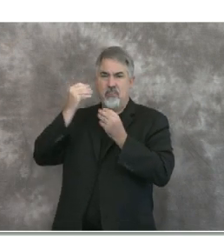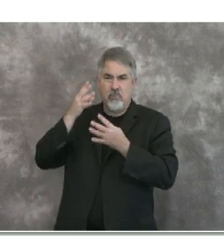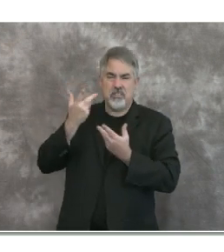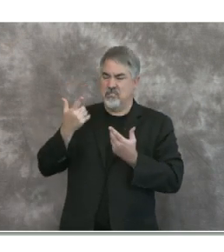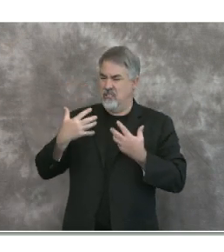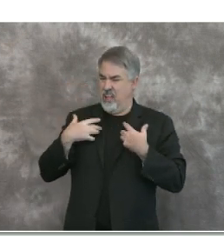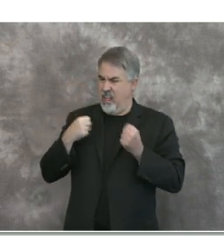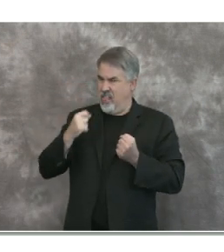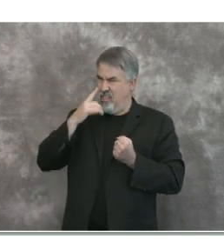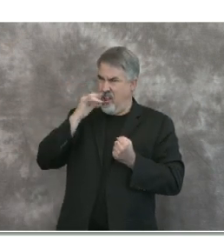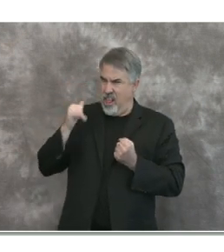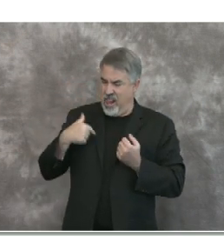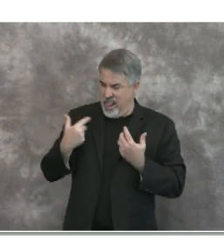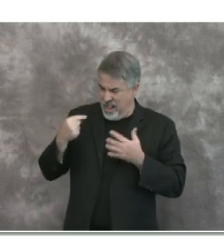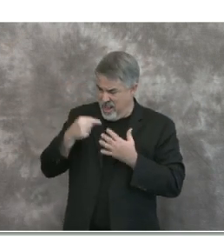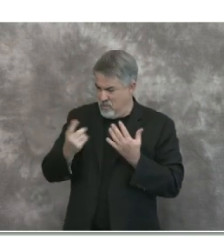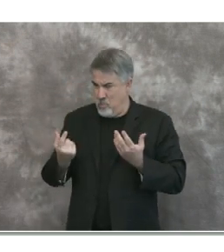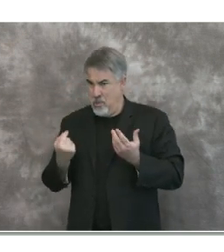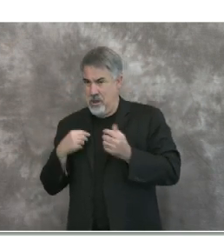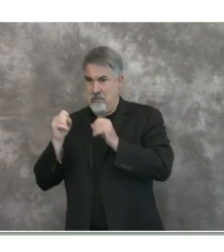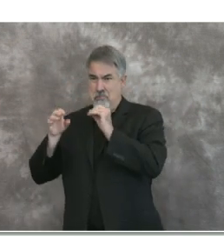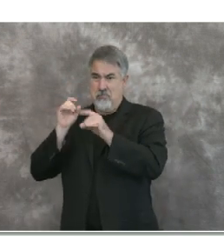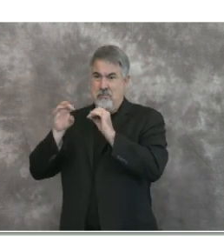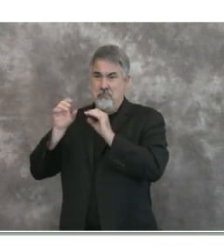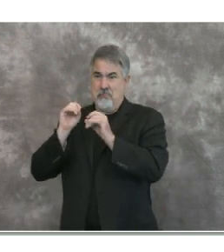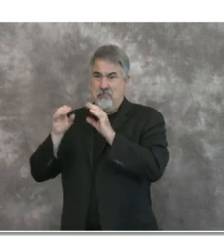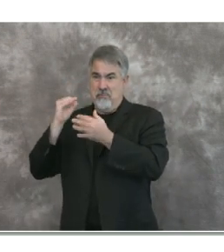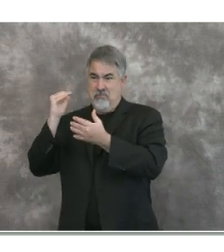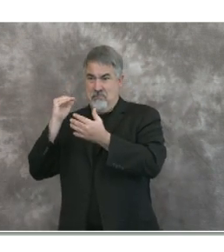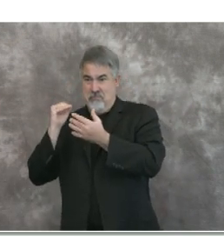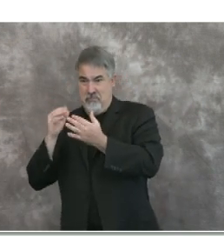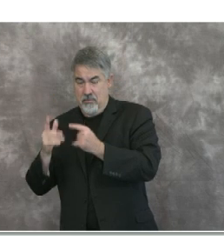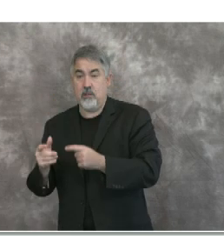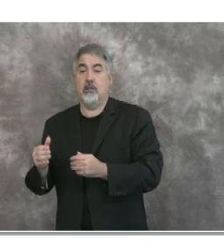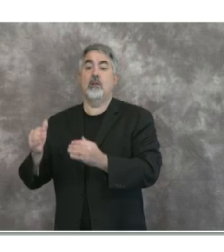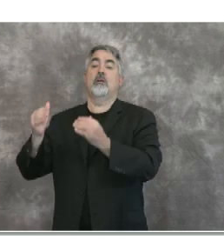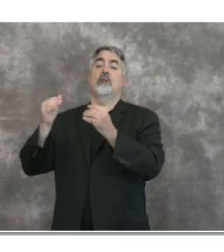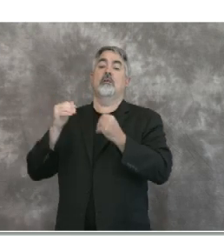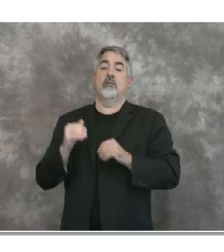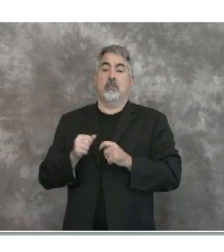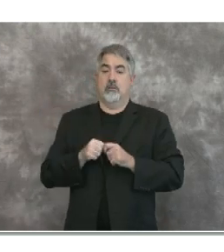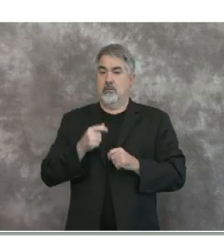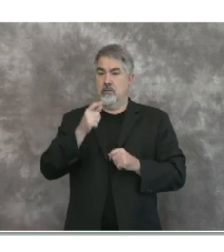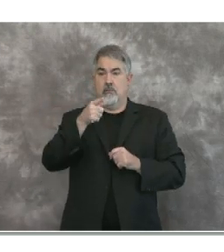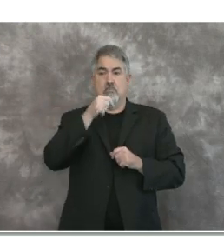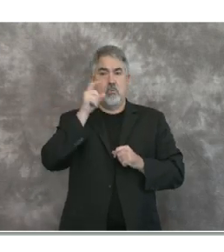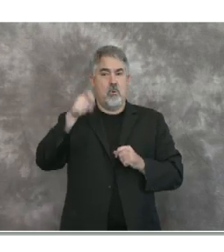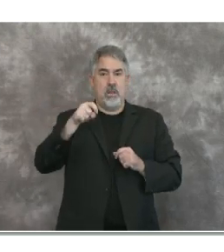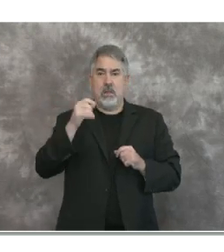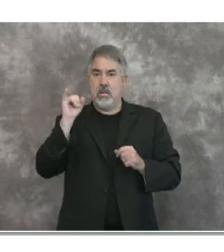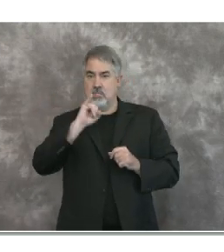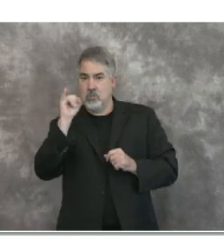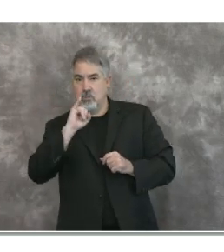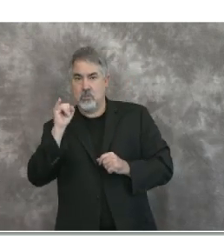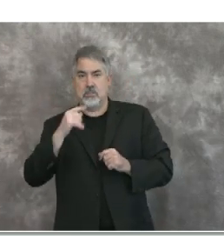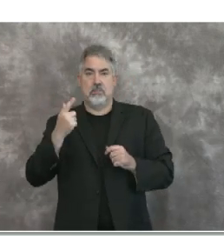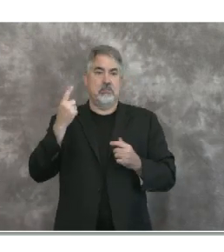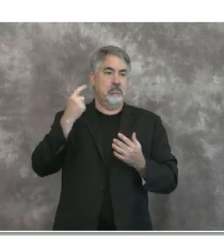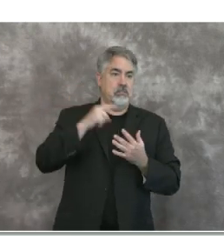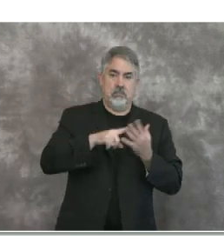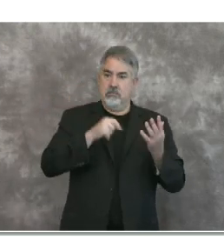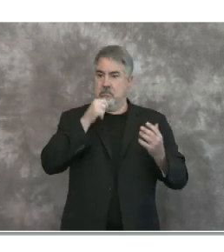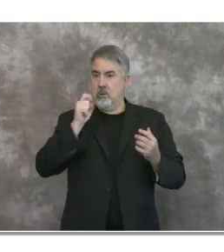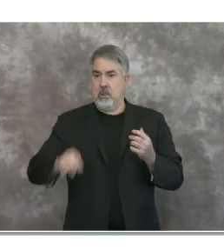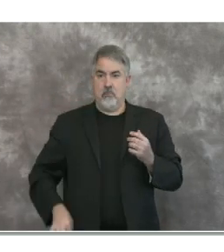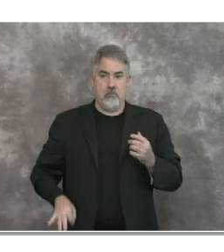most convenient for you. You do not need a doctor's referral. You do not need insurance. You do not have to pay. You simply have to go through the